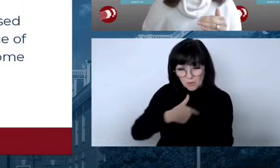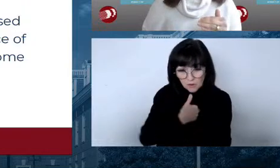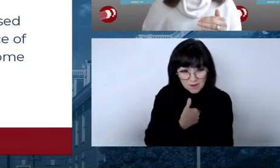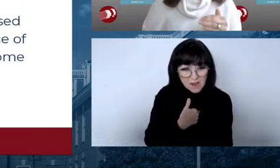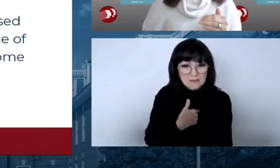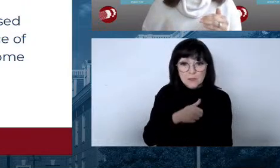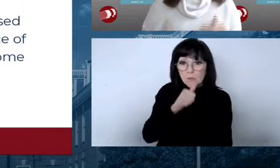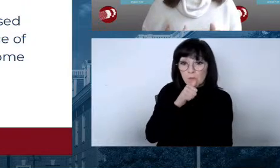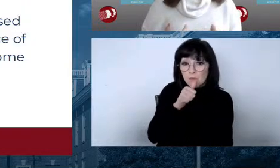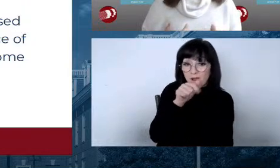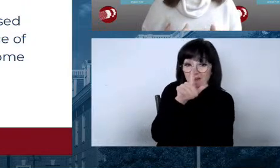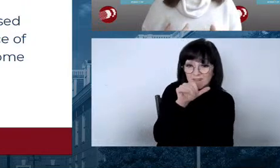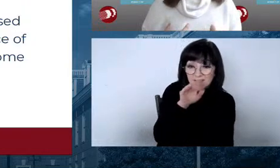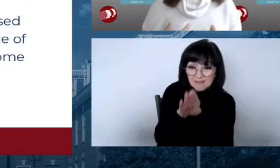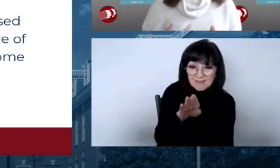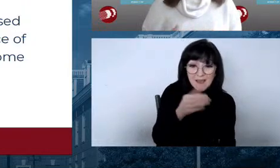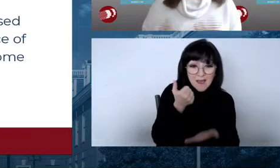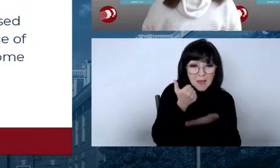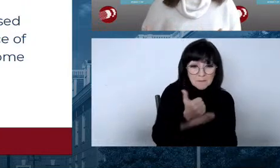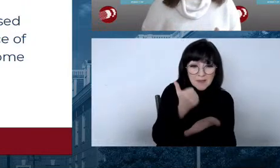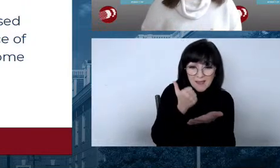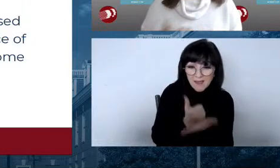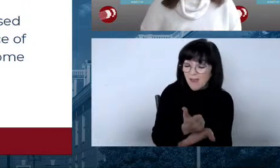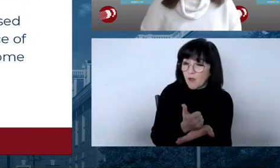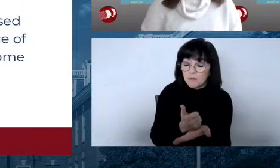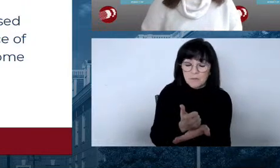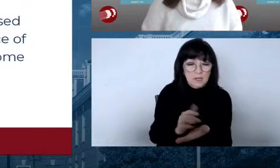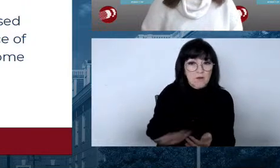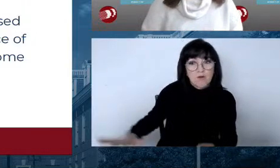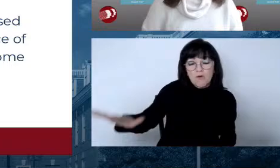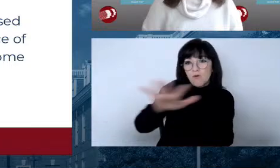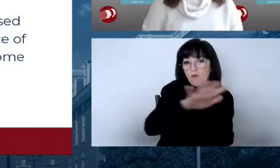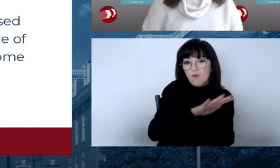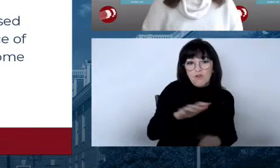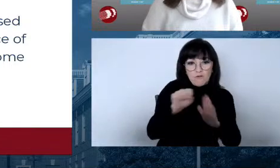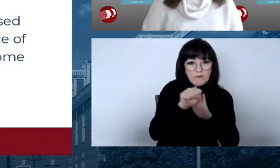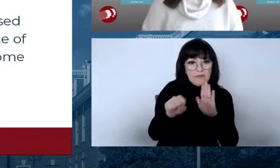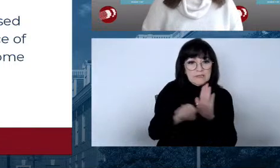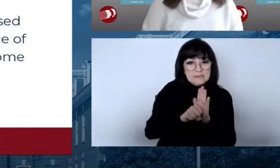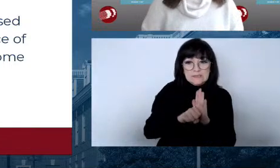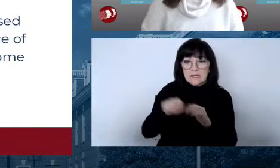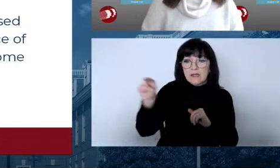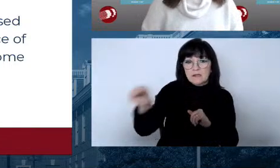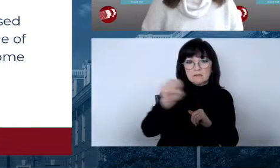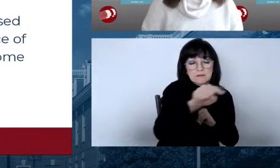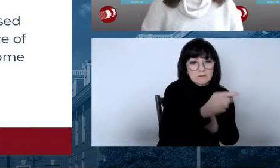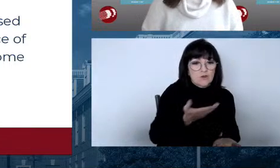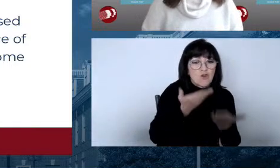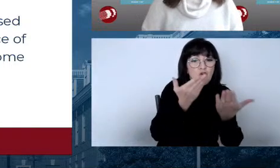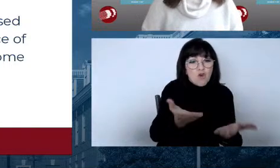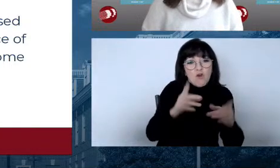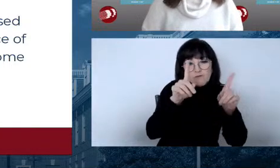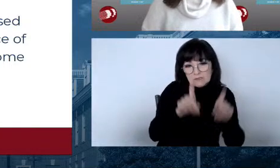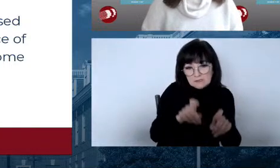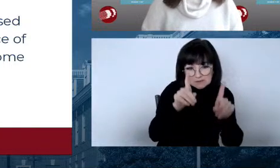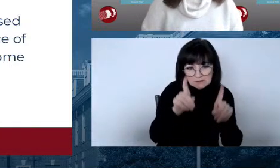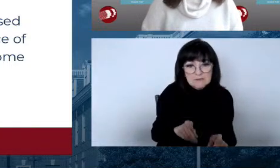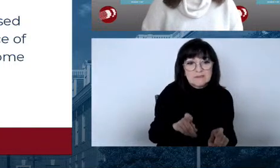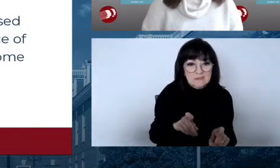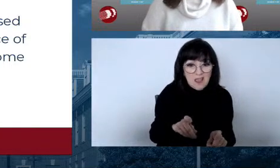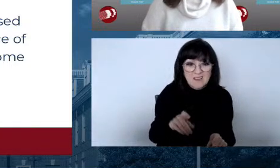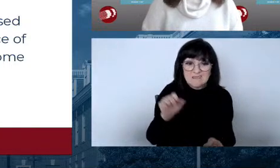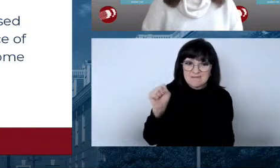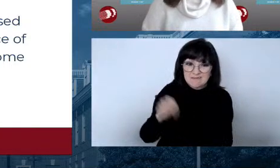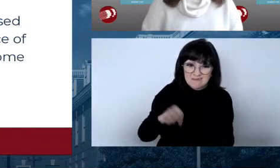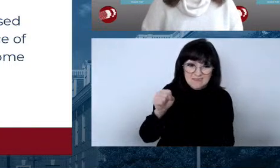labs, places all over the state have really stepped up and offered testing, and they have experienced, in some